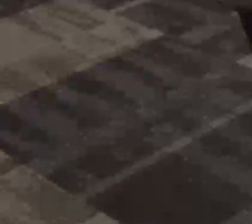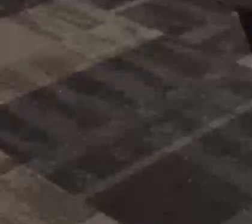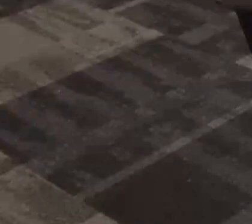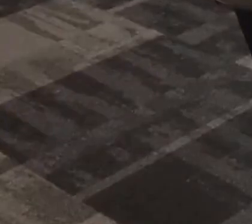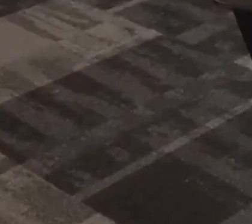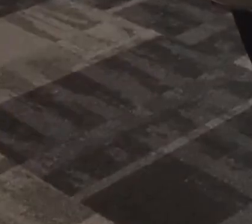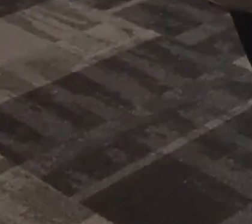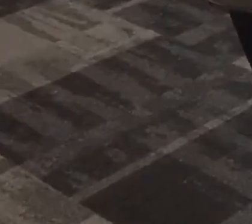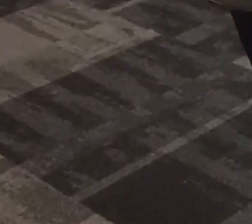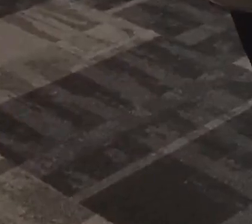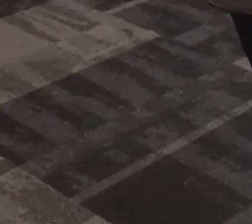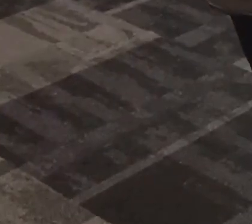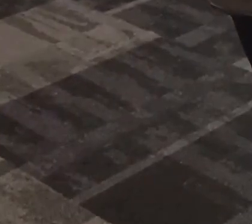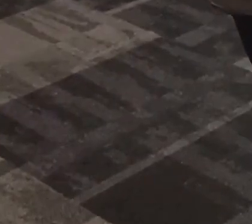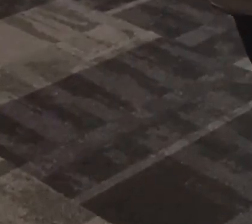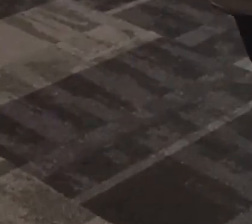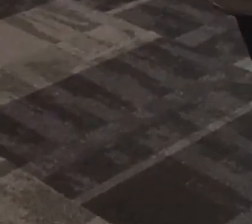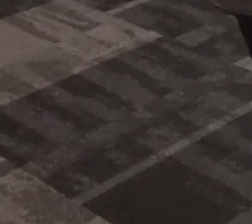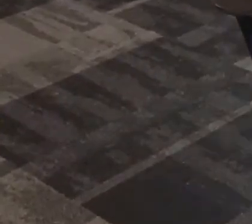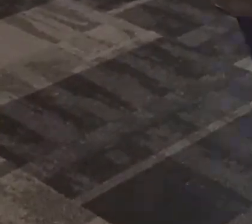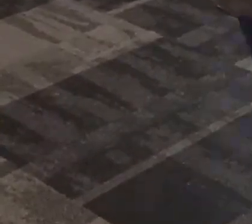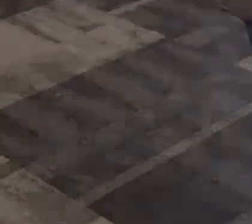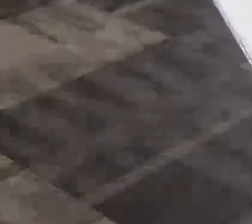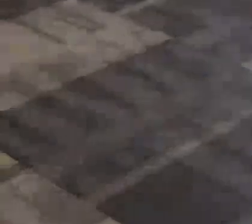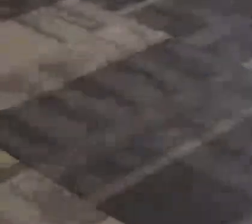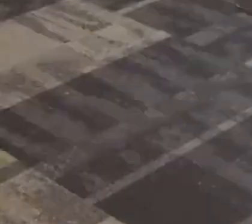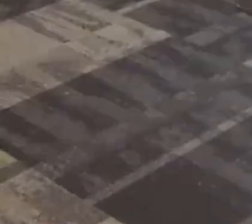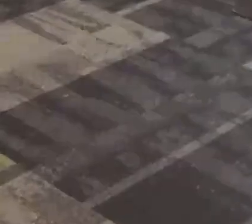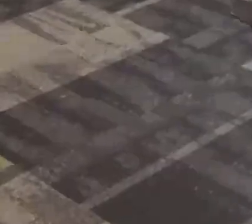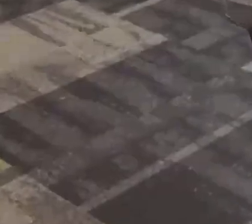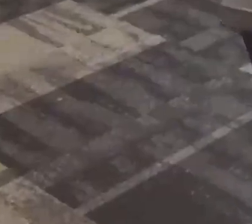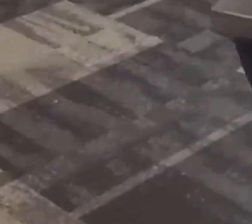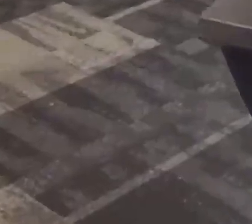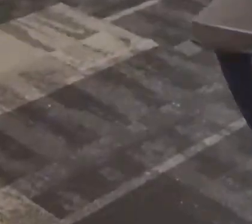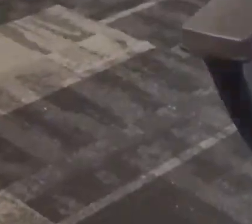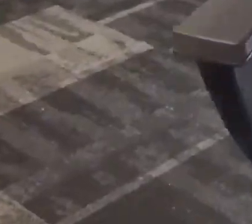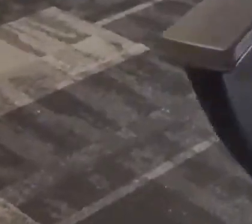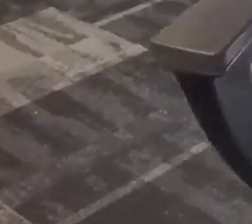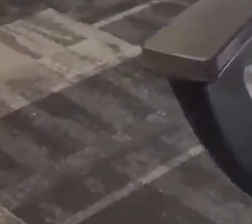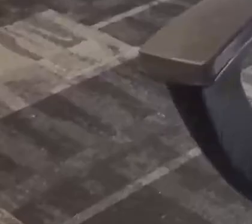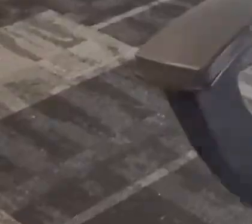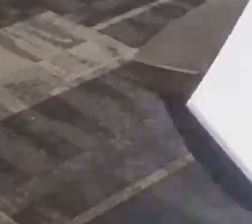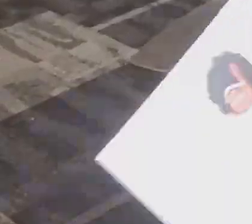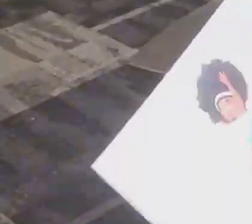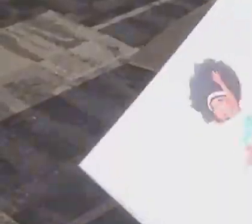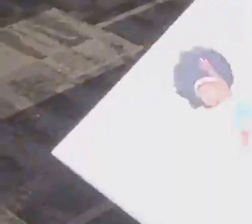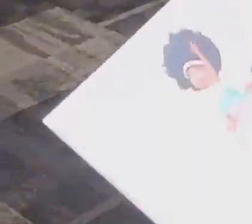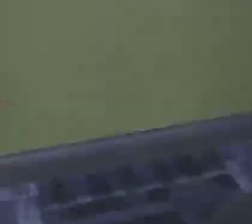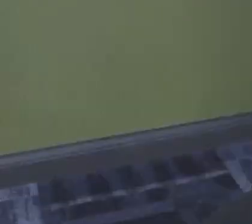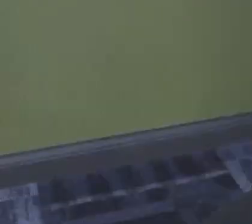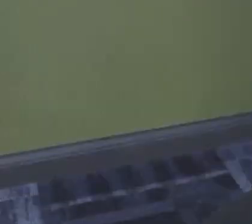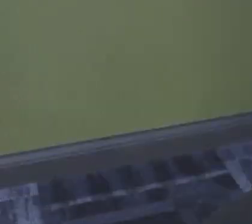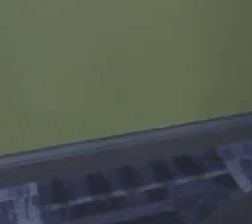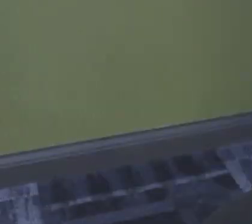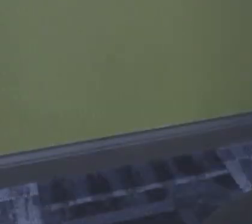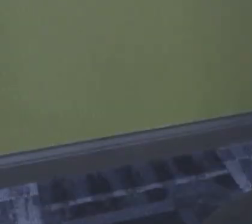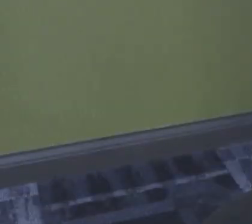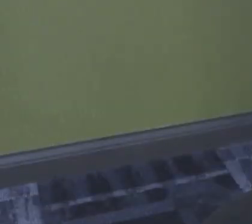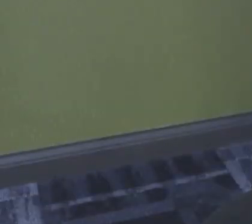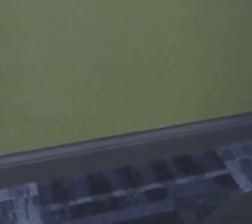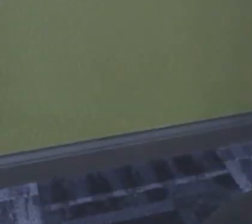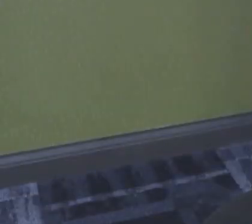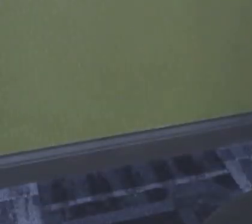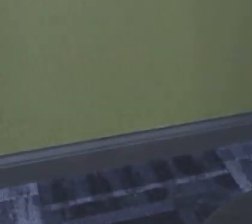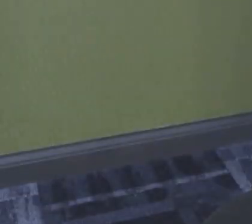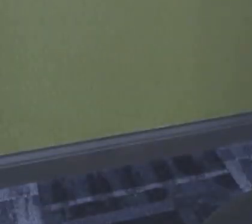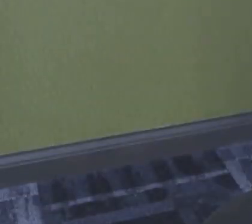up of asking me and not getting the responses that she wanted. And she just started to write, and she kept going on, and she just writing